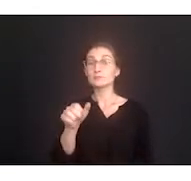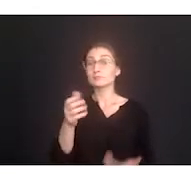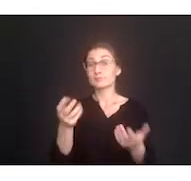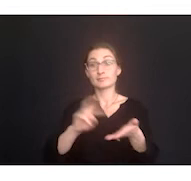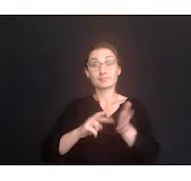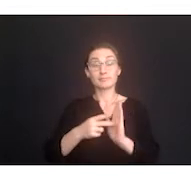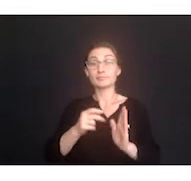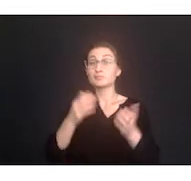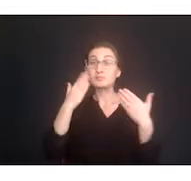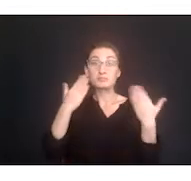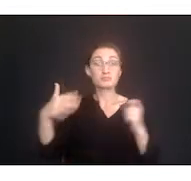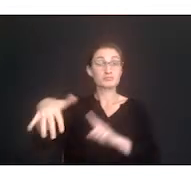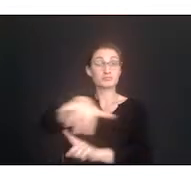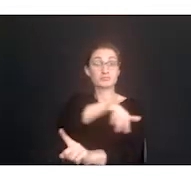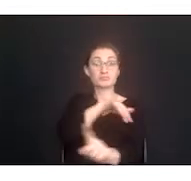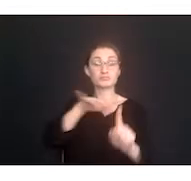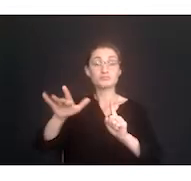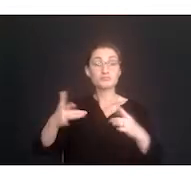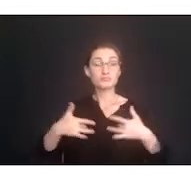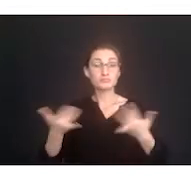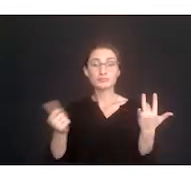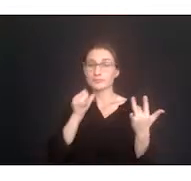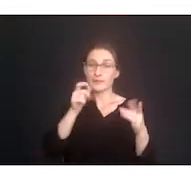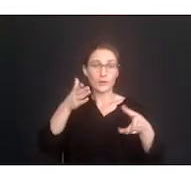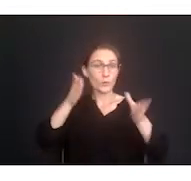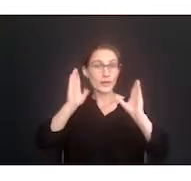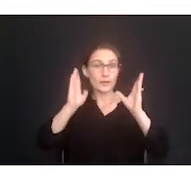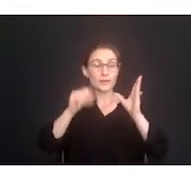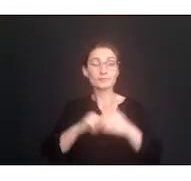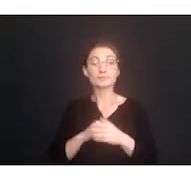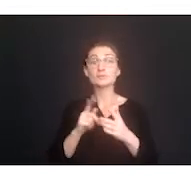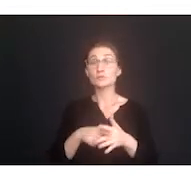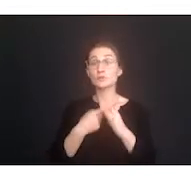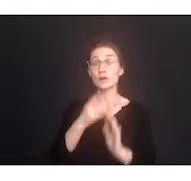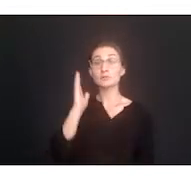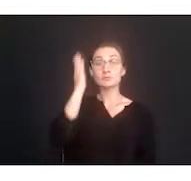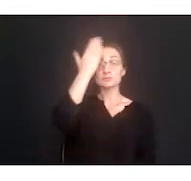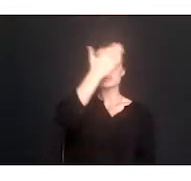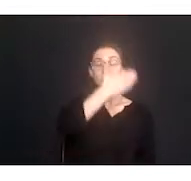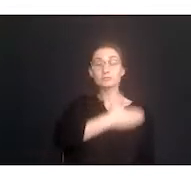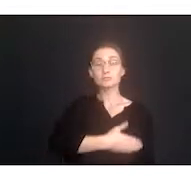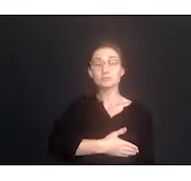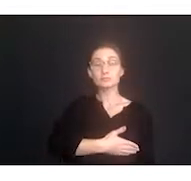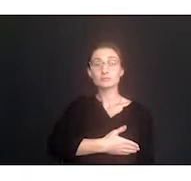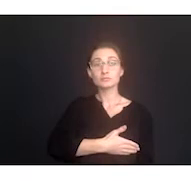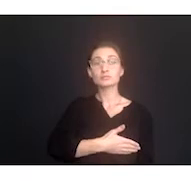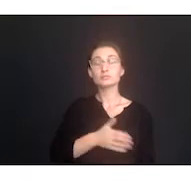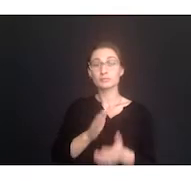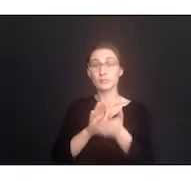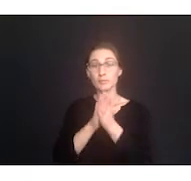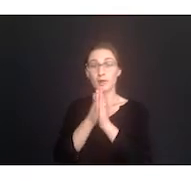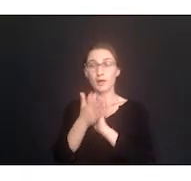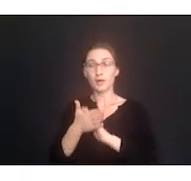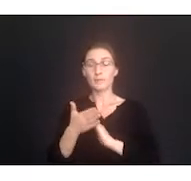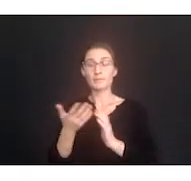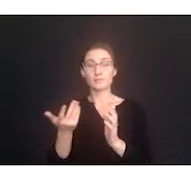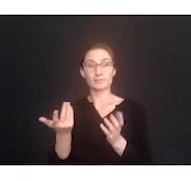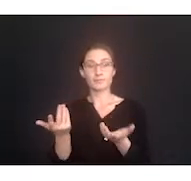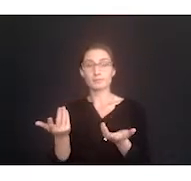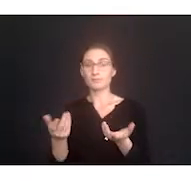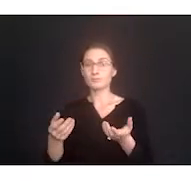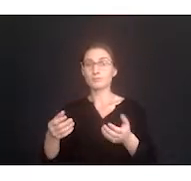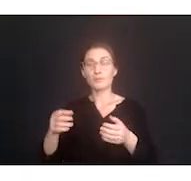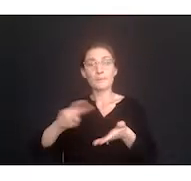what's happening around them while it is taking place. It begins with a blank, dazed stare, then progresses to purposeless,